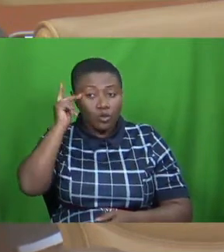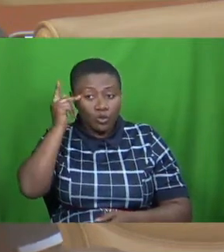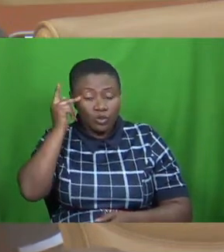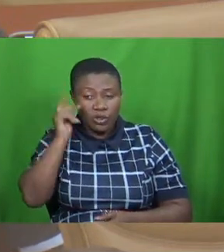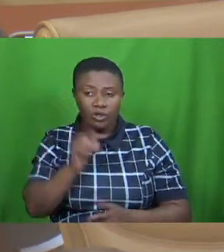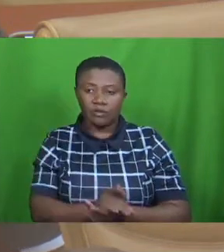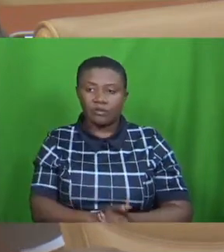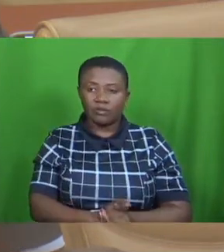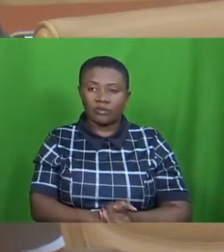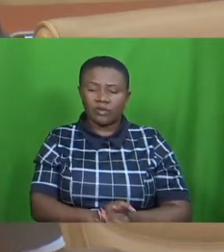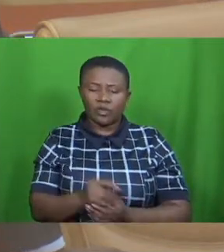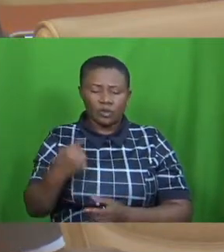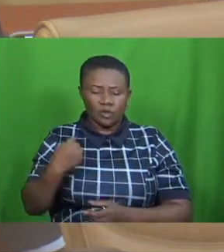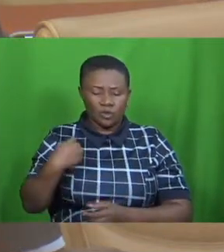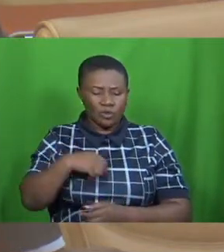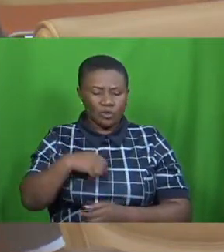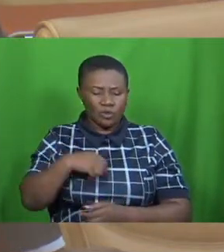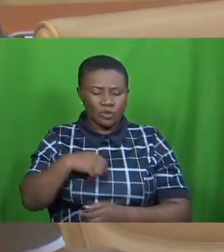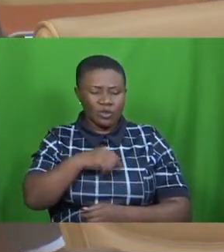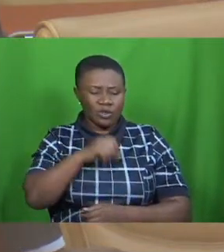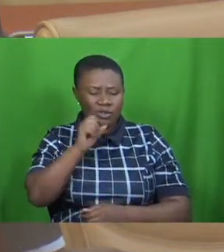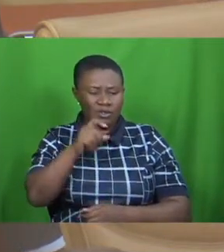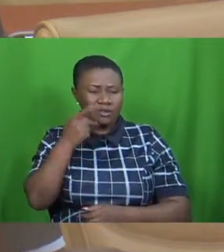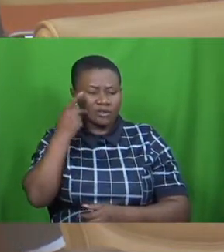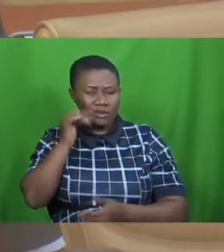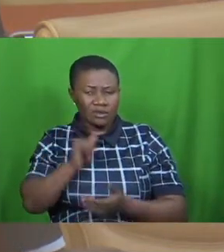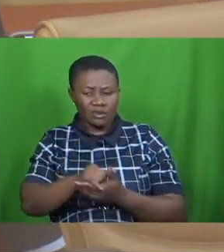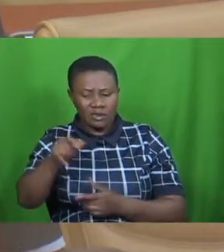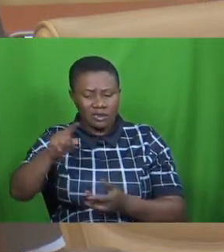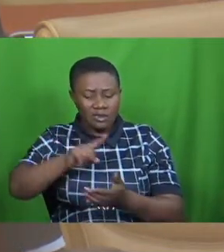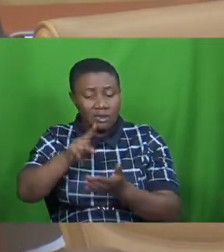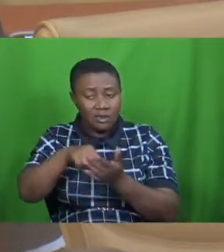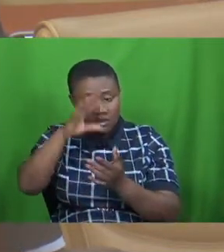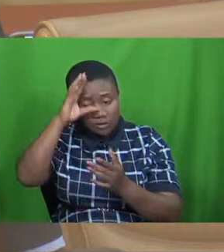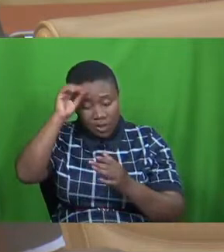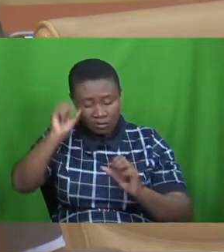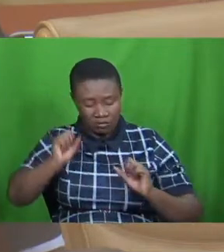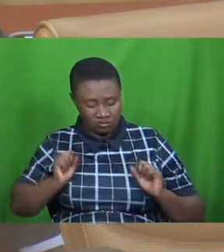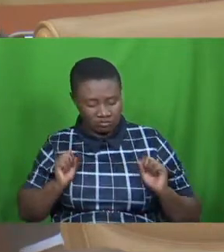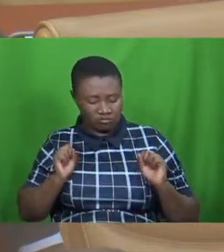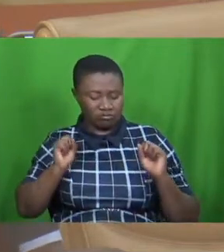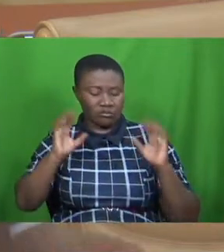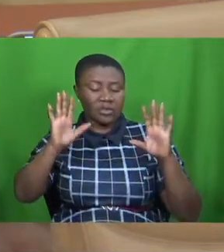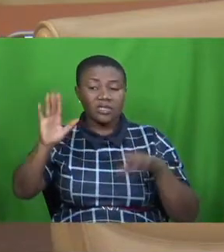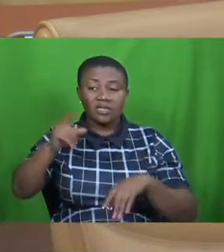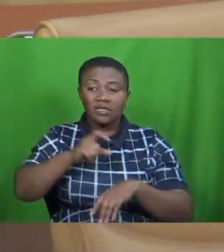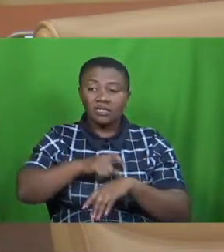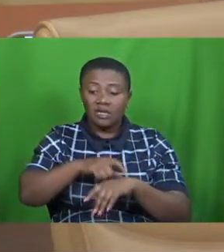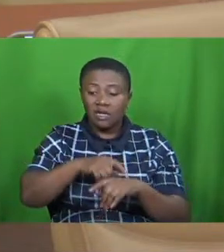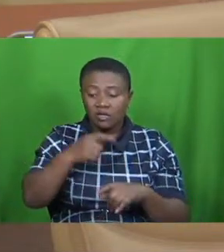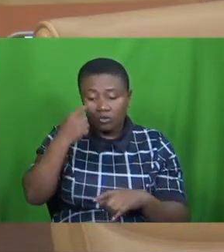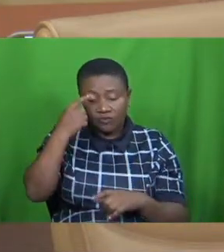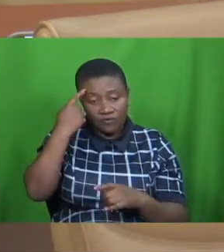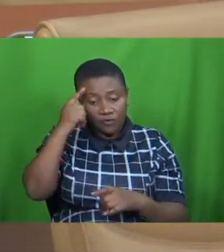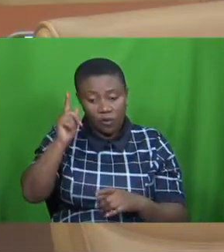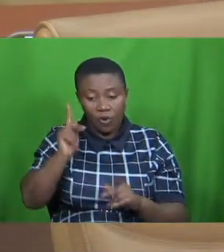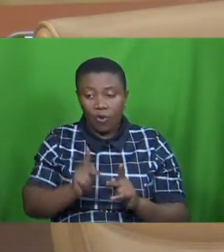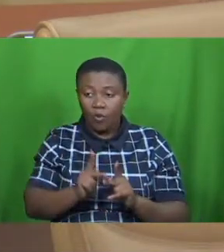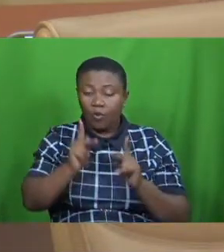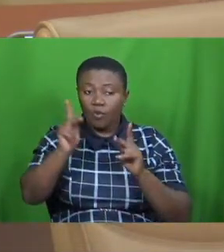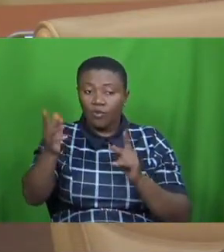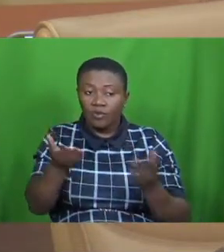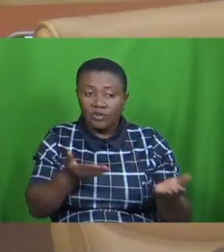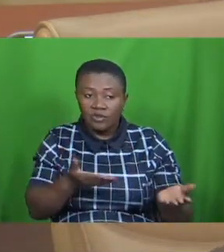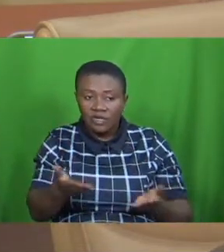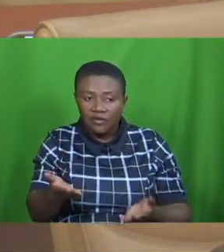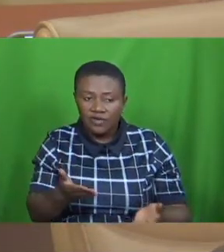So you can see that this man had devoted his time to public service, to serve the people of